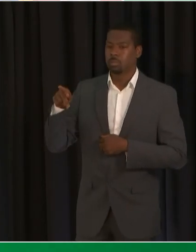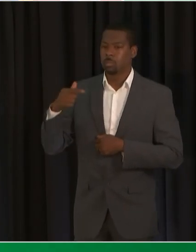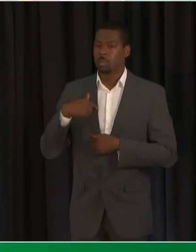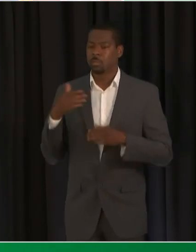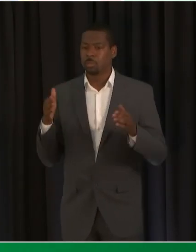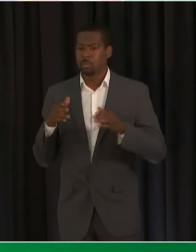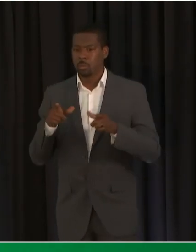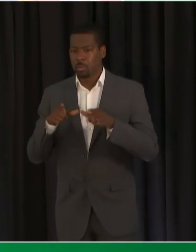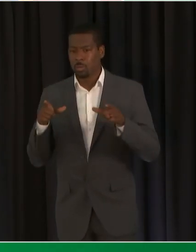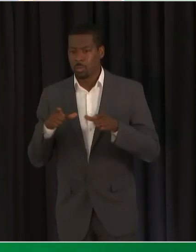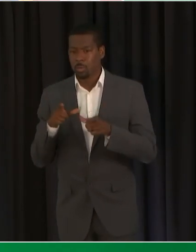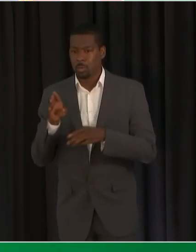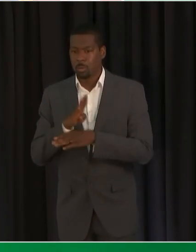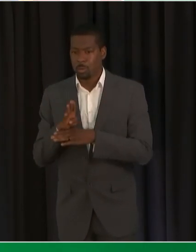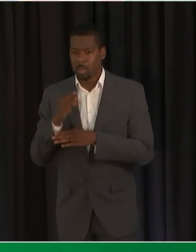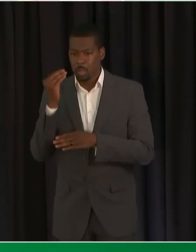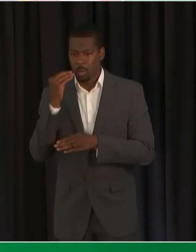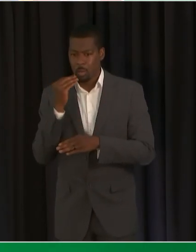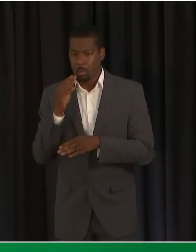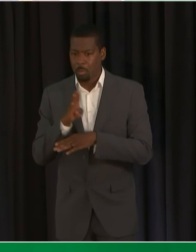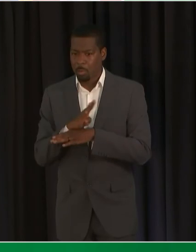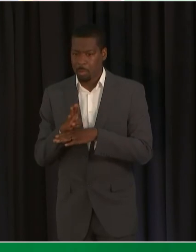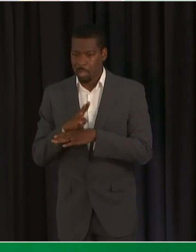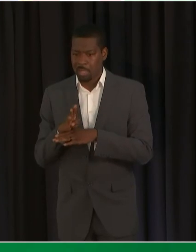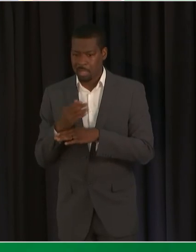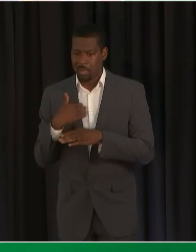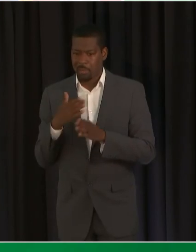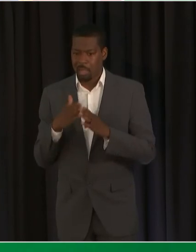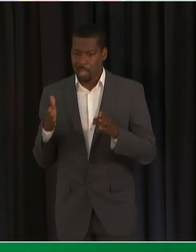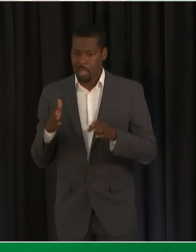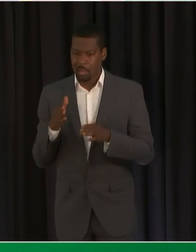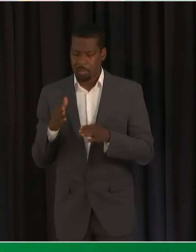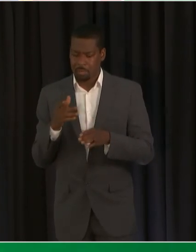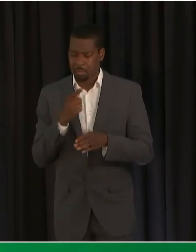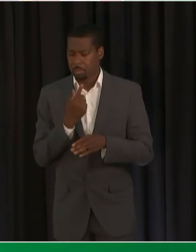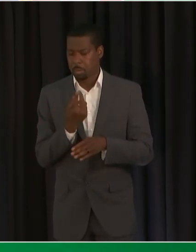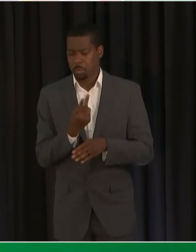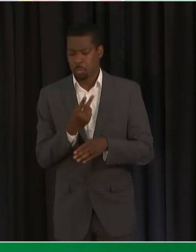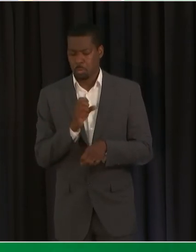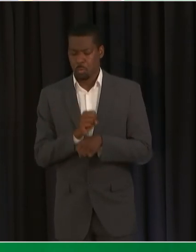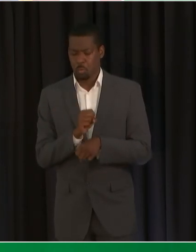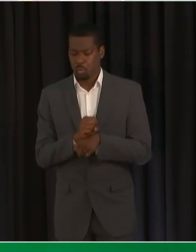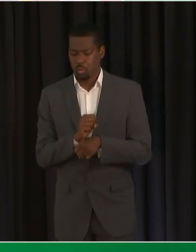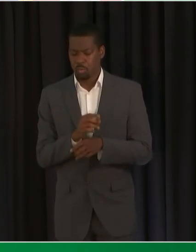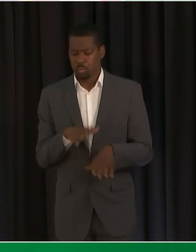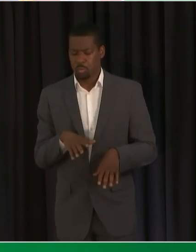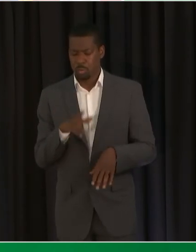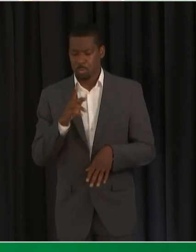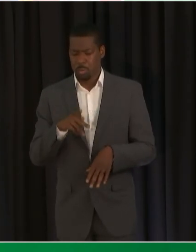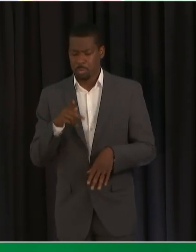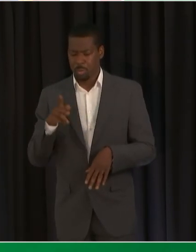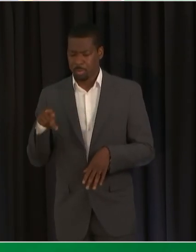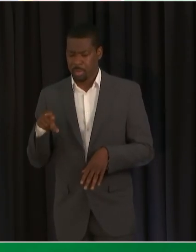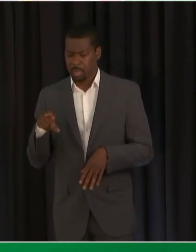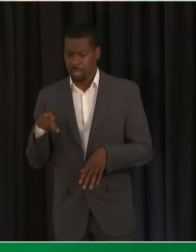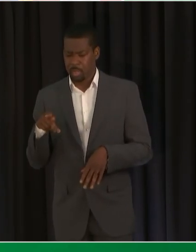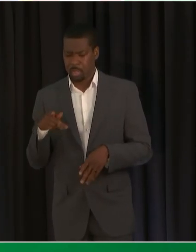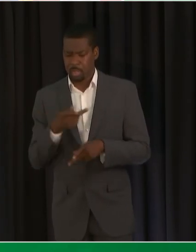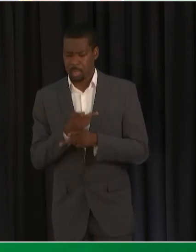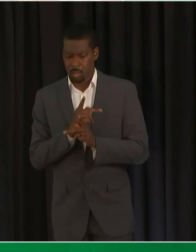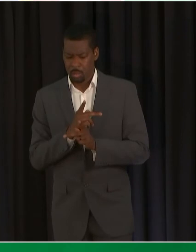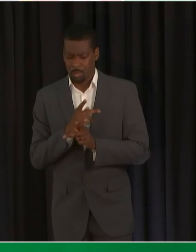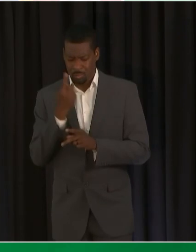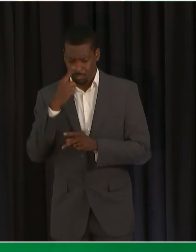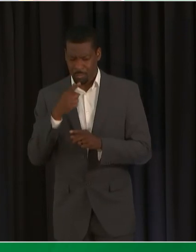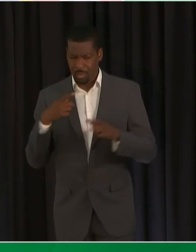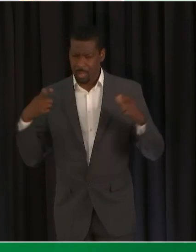a small local business, minority-owned business, and I don't have a lot of employees, like I have only 2 or 3. And so the PPP loan appears to be